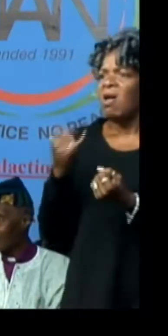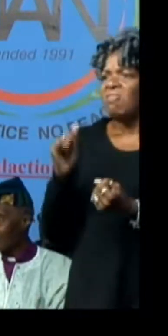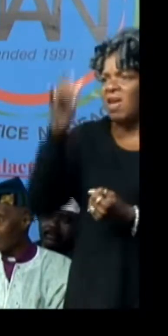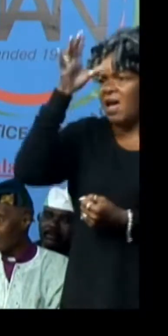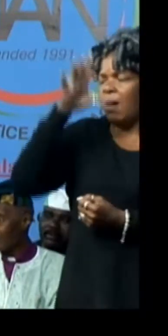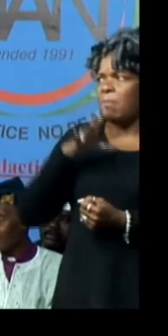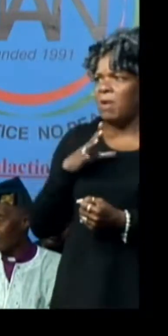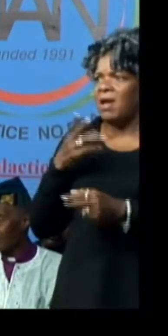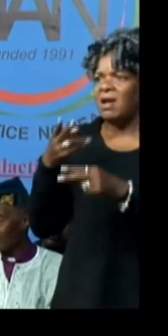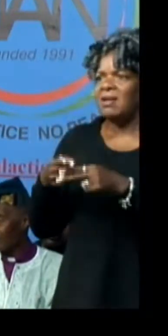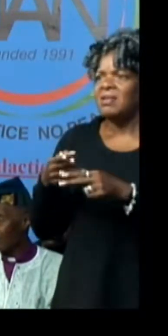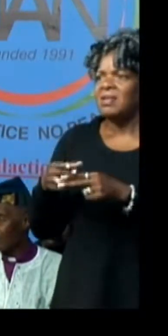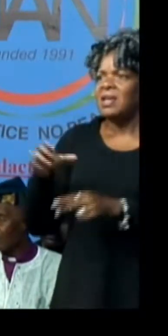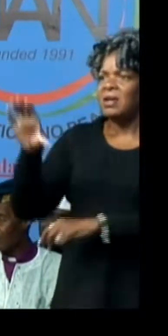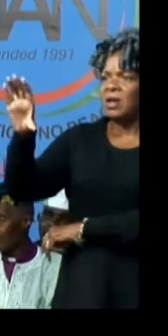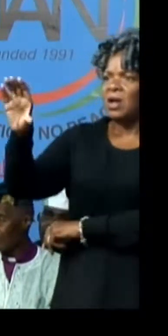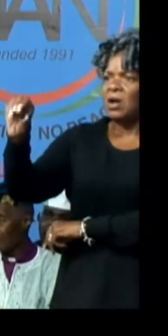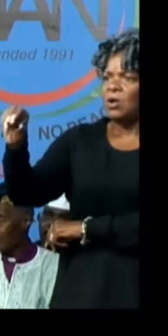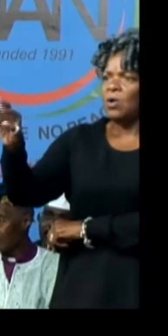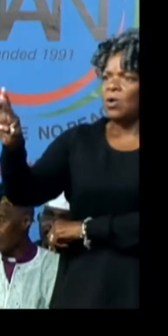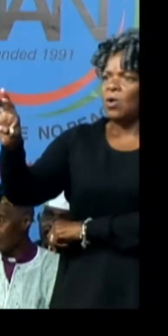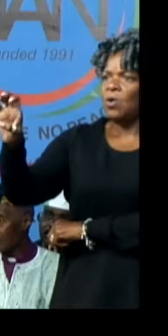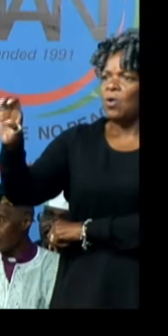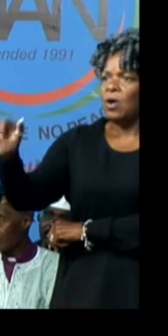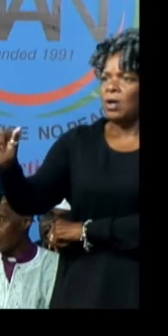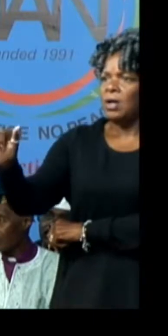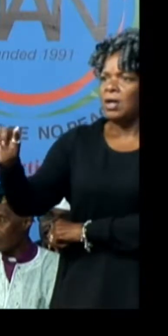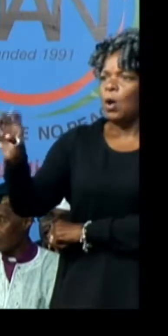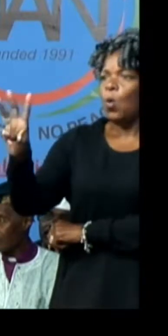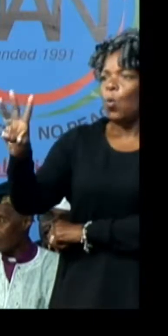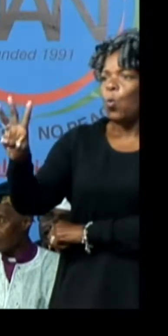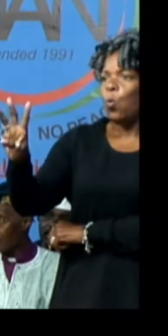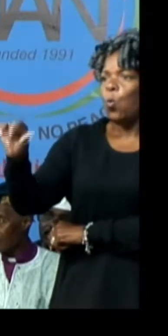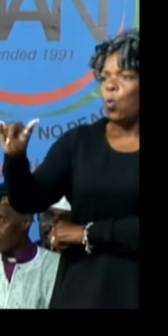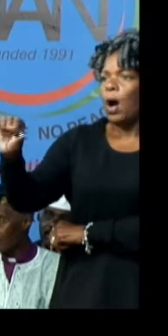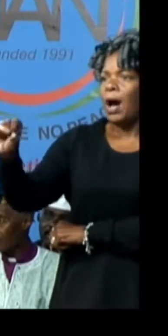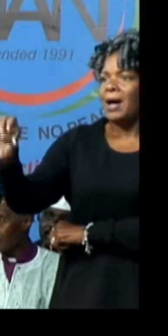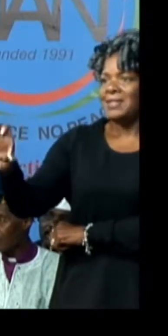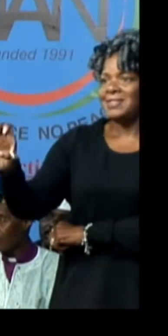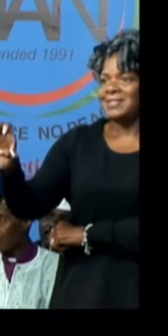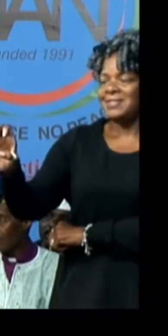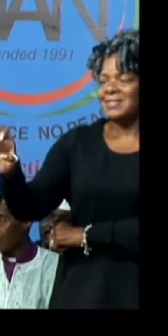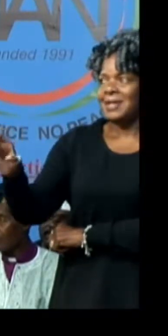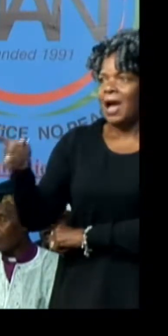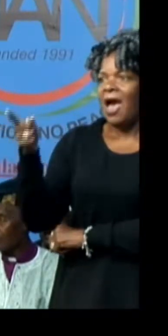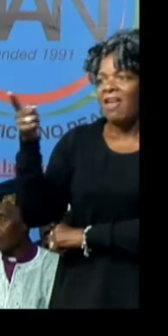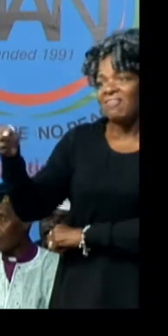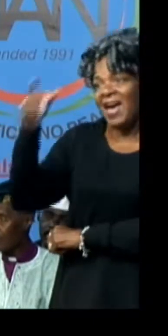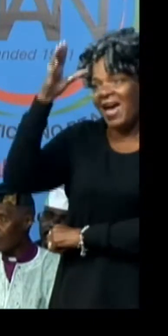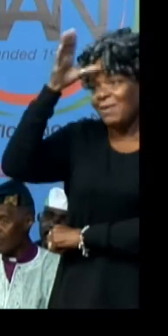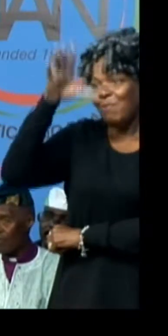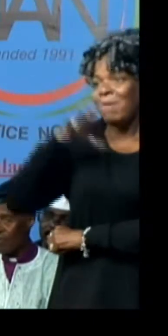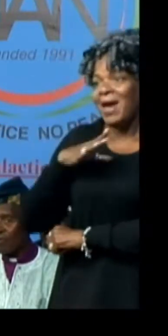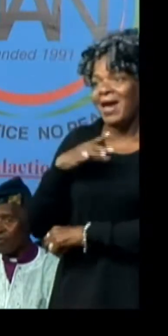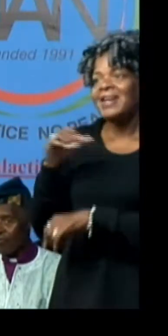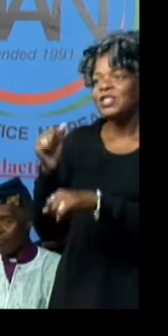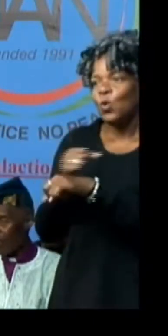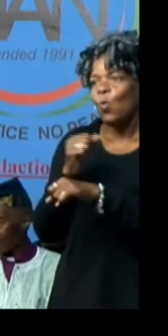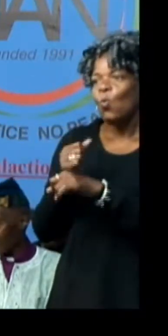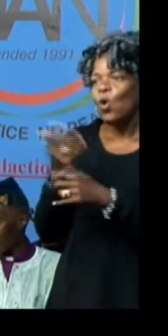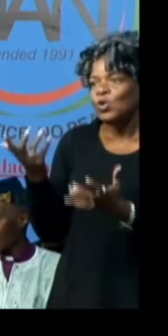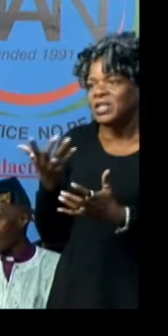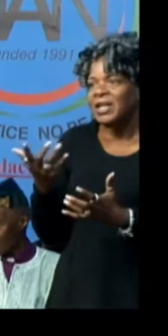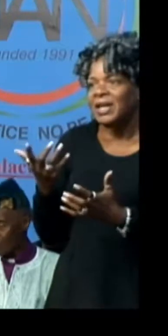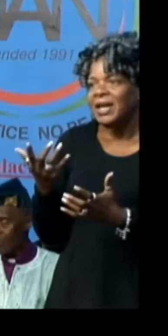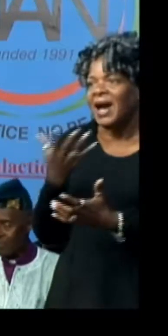3 years. Couldn't get a job anywhere, so we told him, you can work right here. And he's been here every Saturday since he's gone on, made